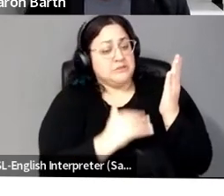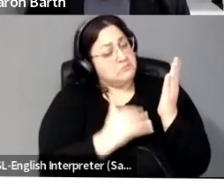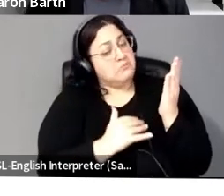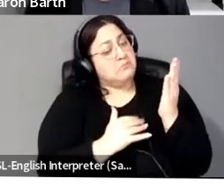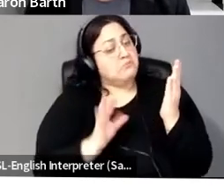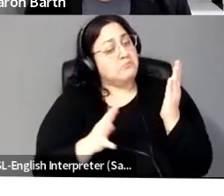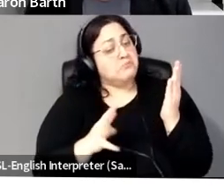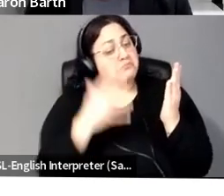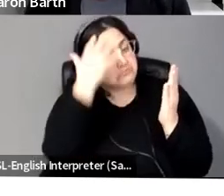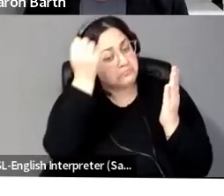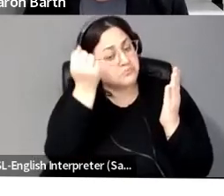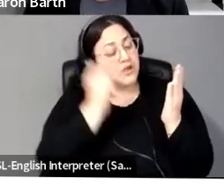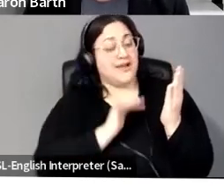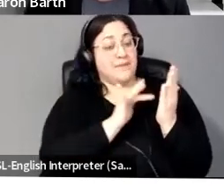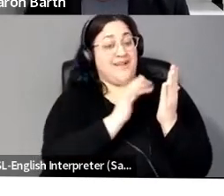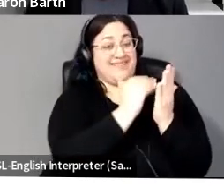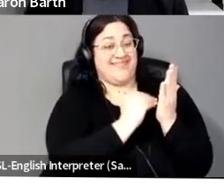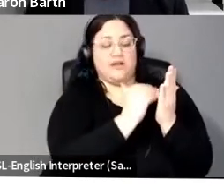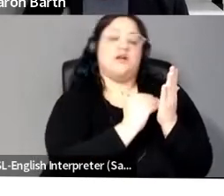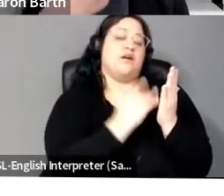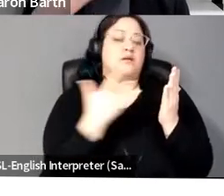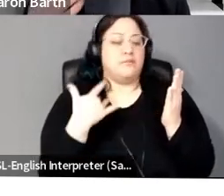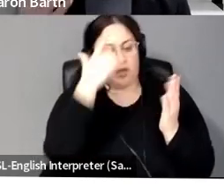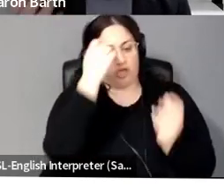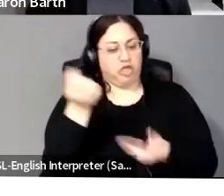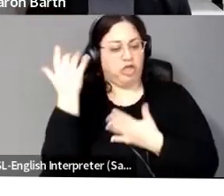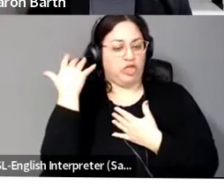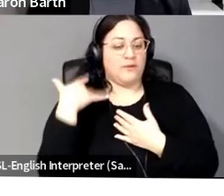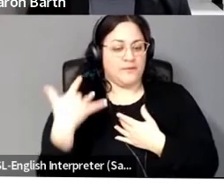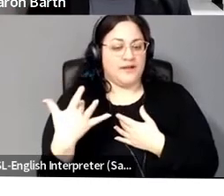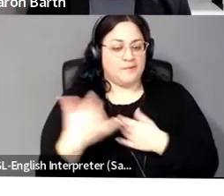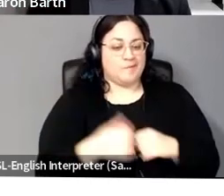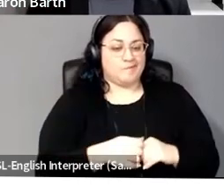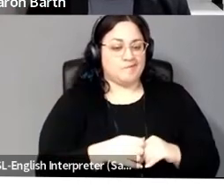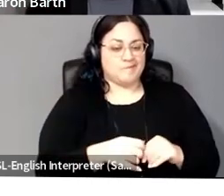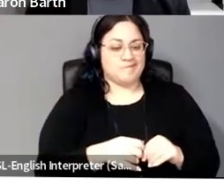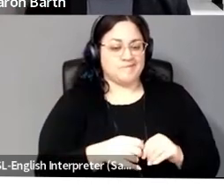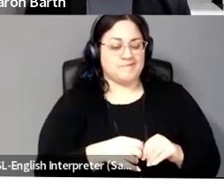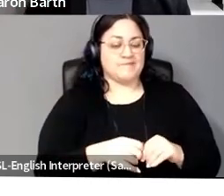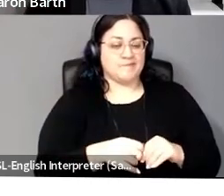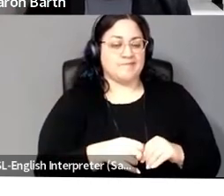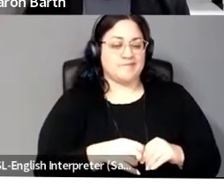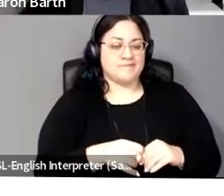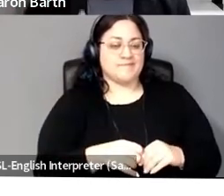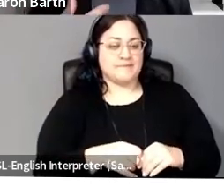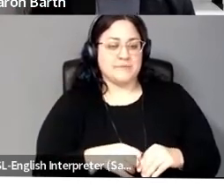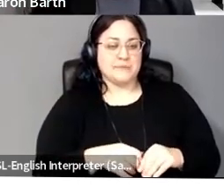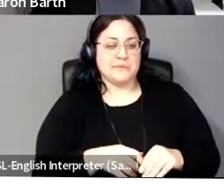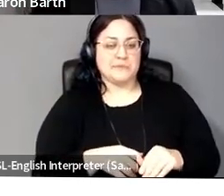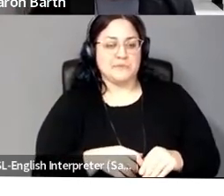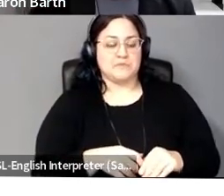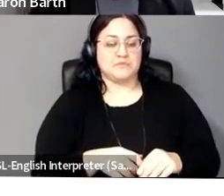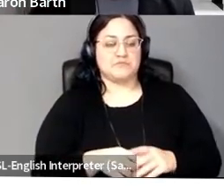this has like practical implications. It's kind of interesting. So, for example, in a political debate, you either want to come